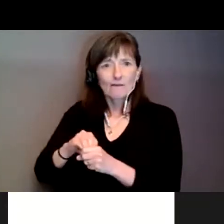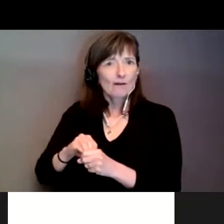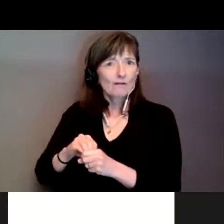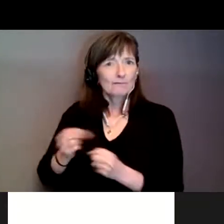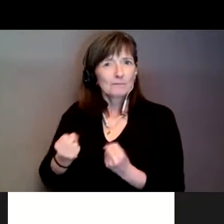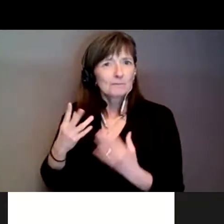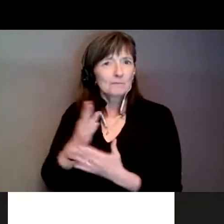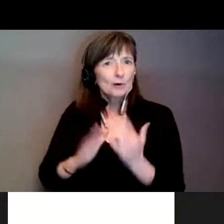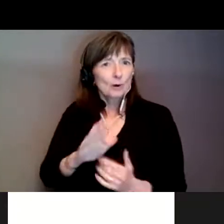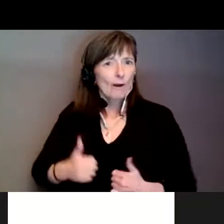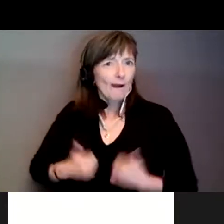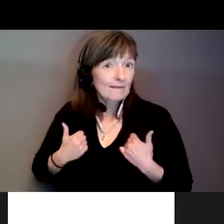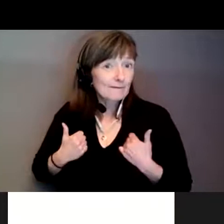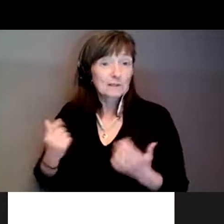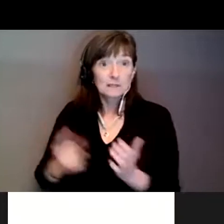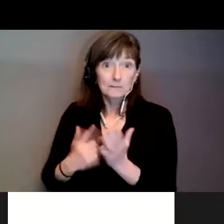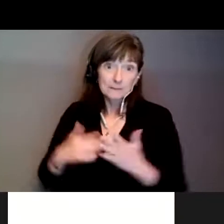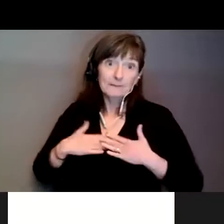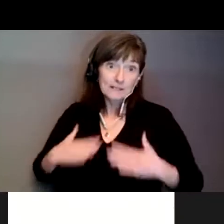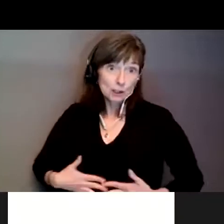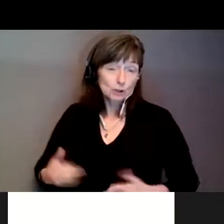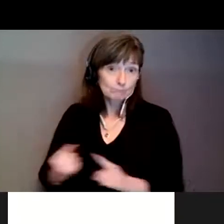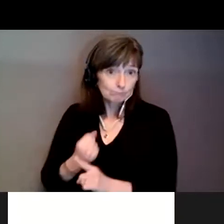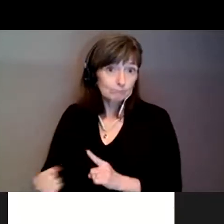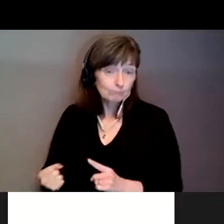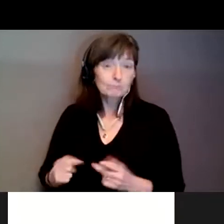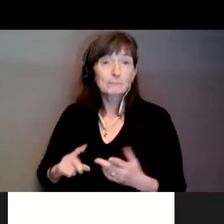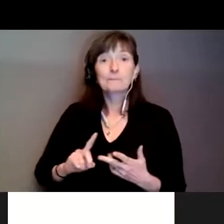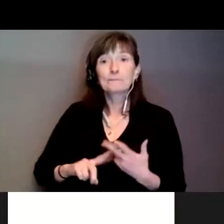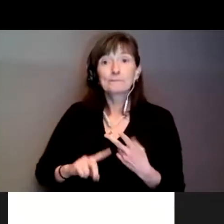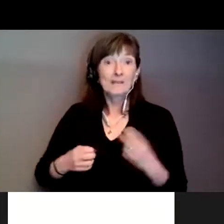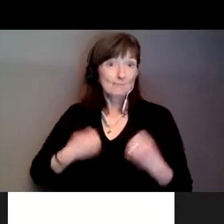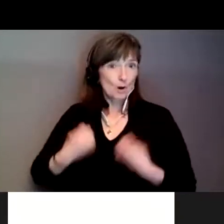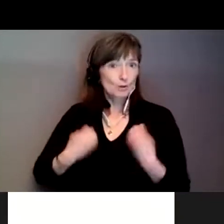experience. So it could be physical, it is emotional,